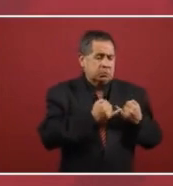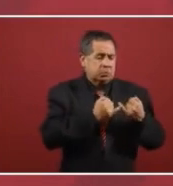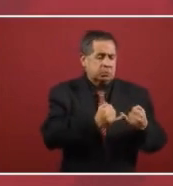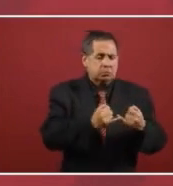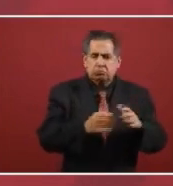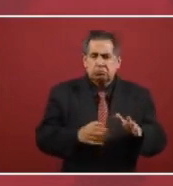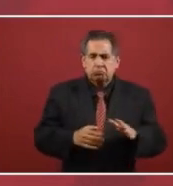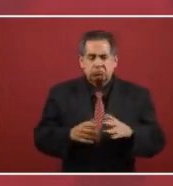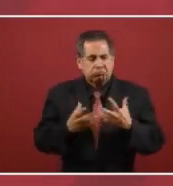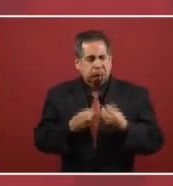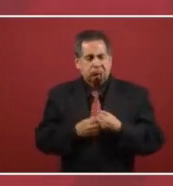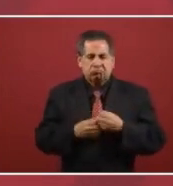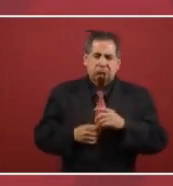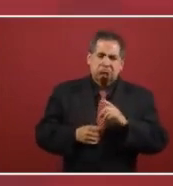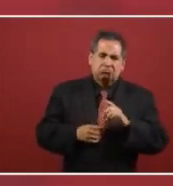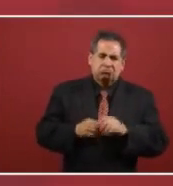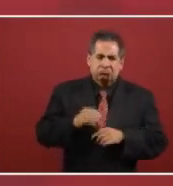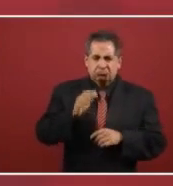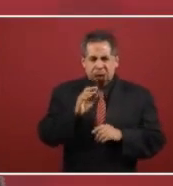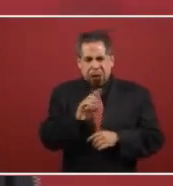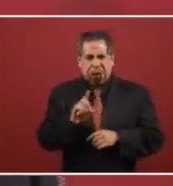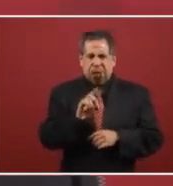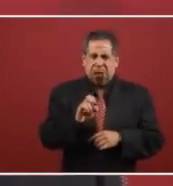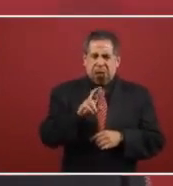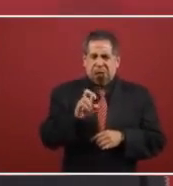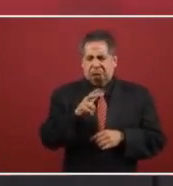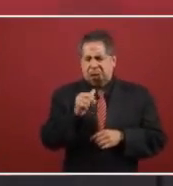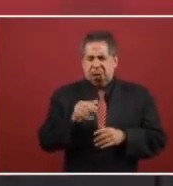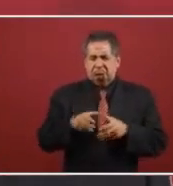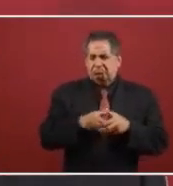de derecha, We're not on the right. no